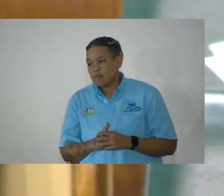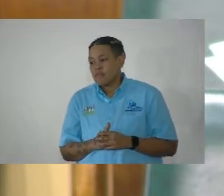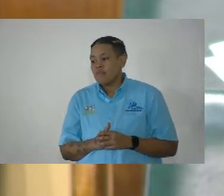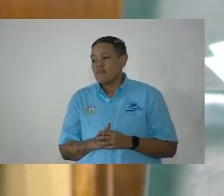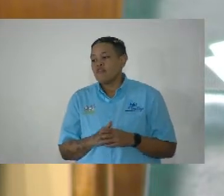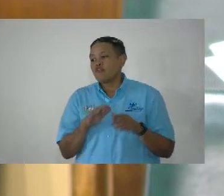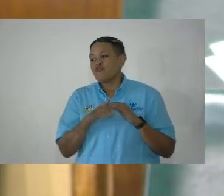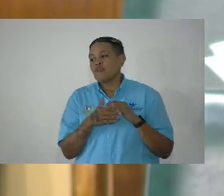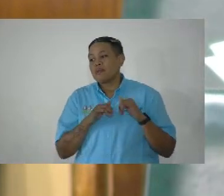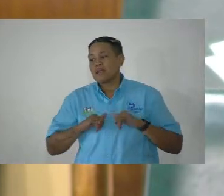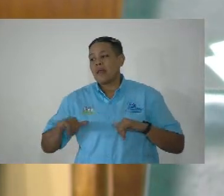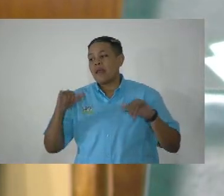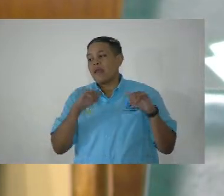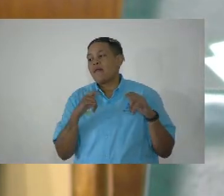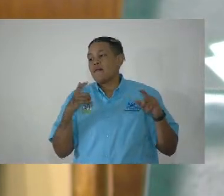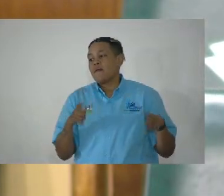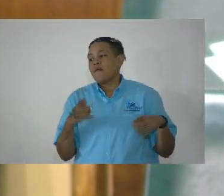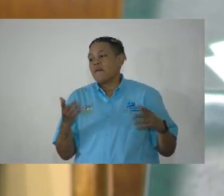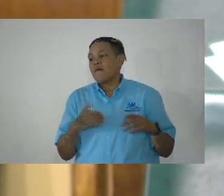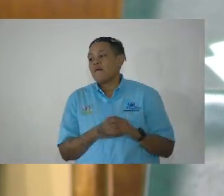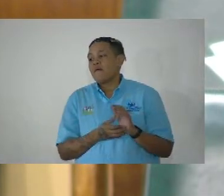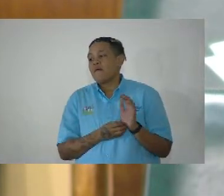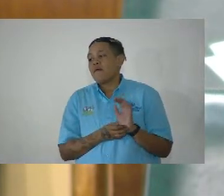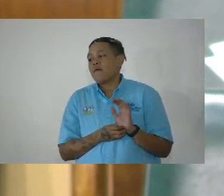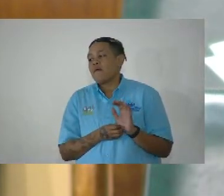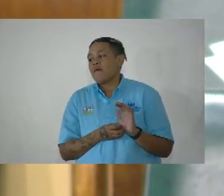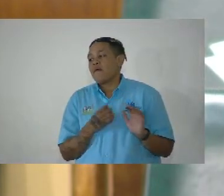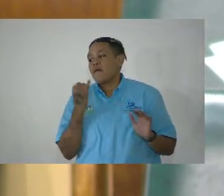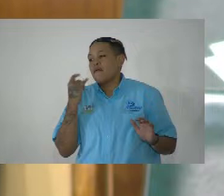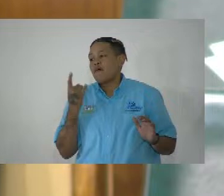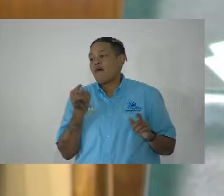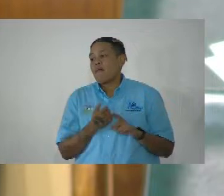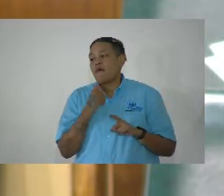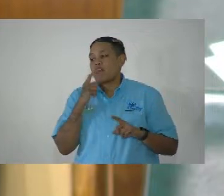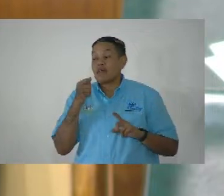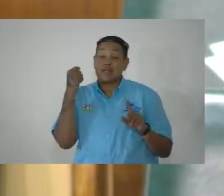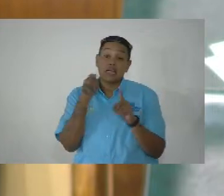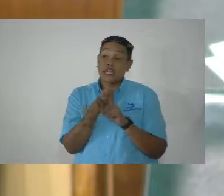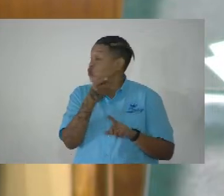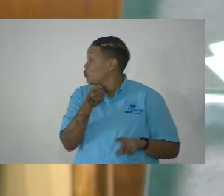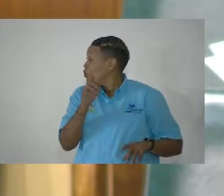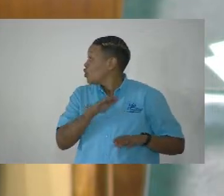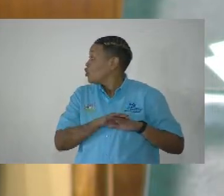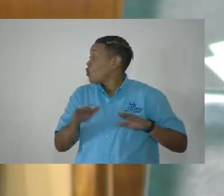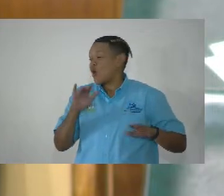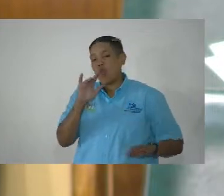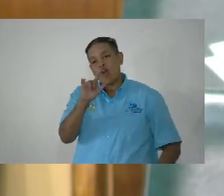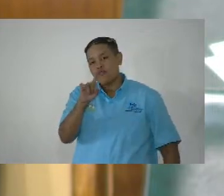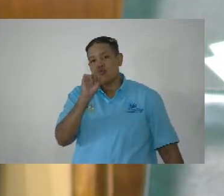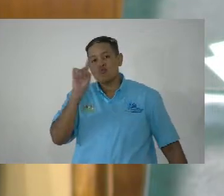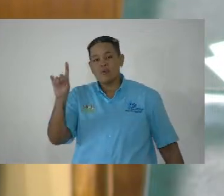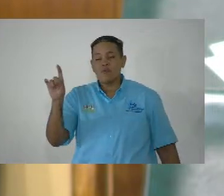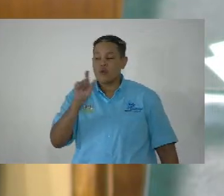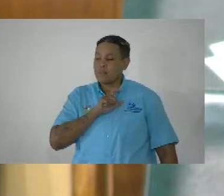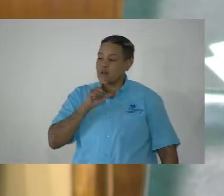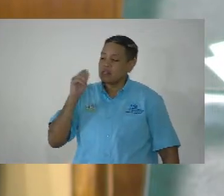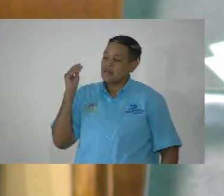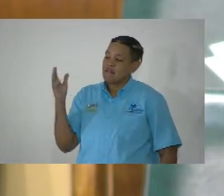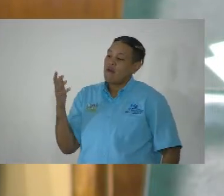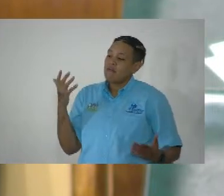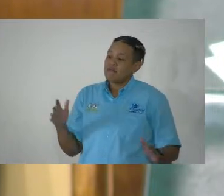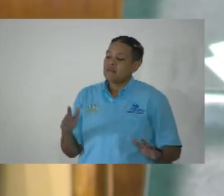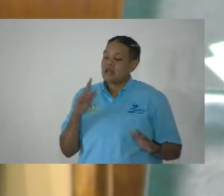fellow Jamaicans that if someone is hitting you, they do not love you. Report it to the police